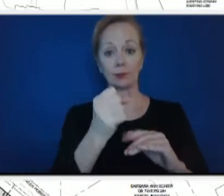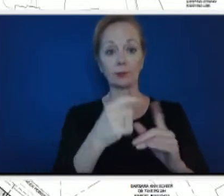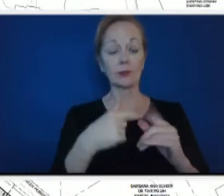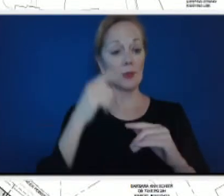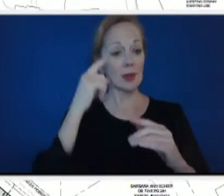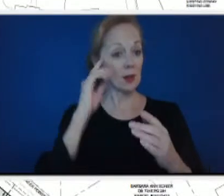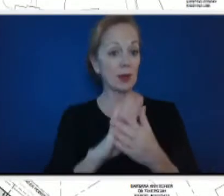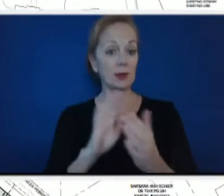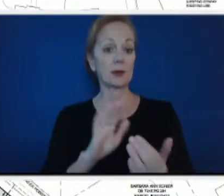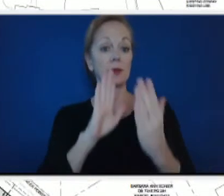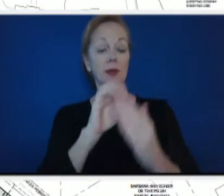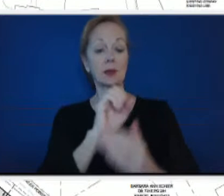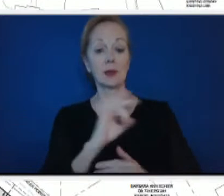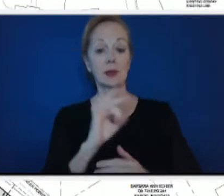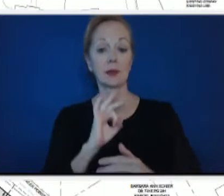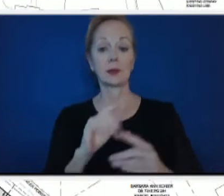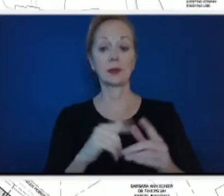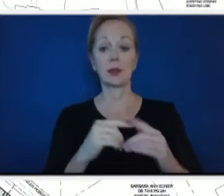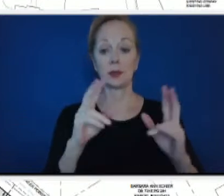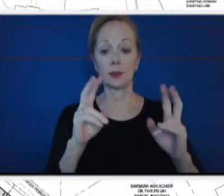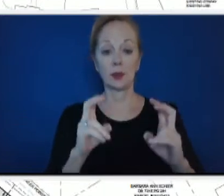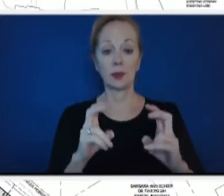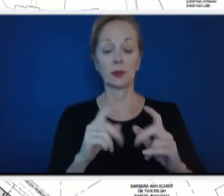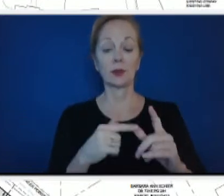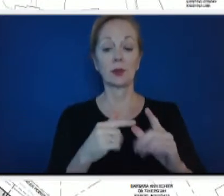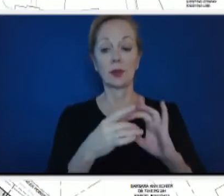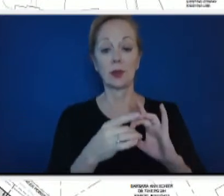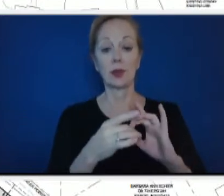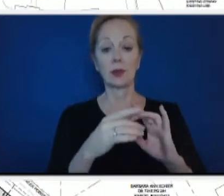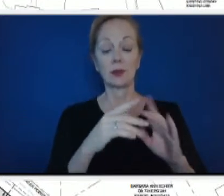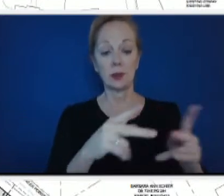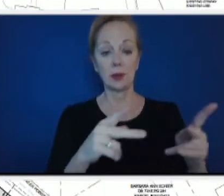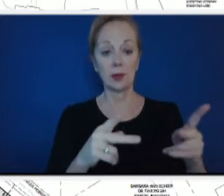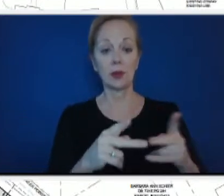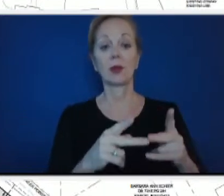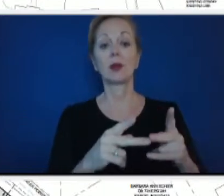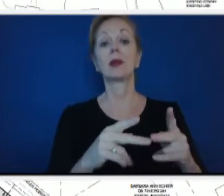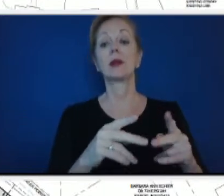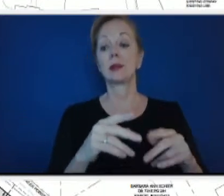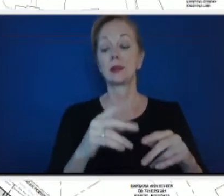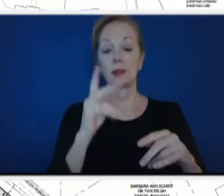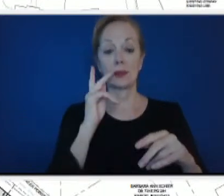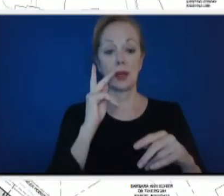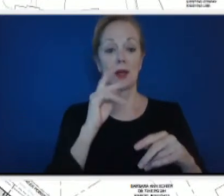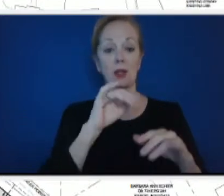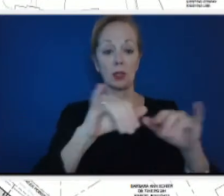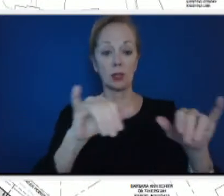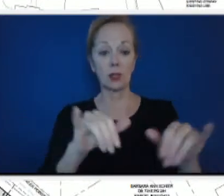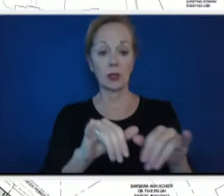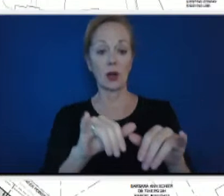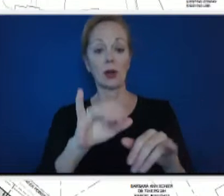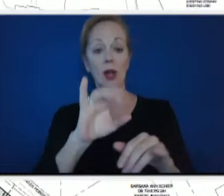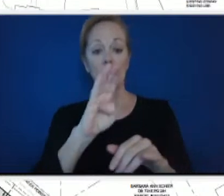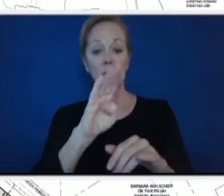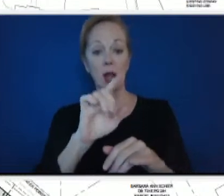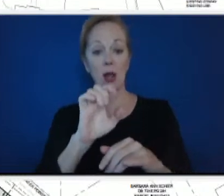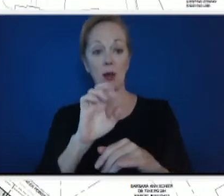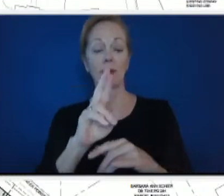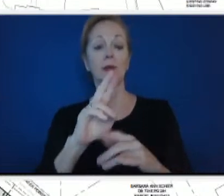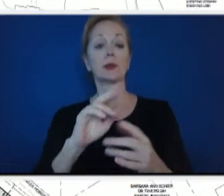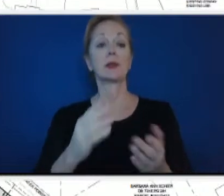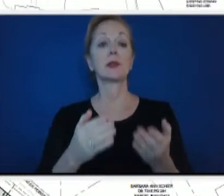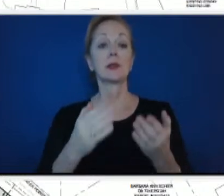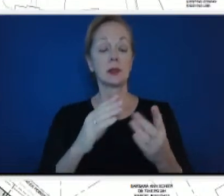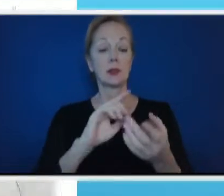address staff's outstanding issues with regard to the side yard and dumpster location. So we will be submitting a revised